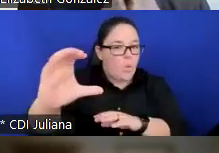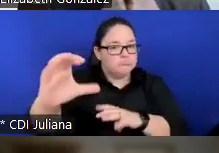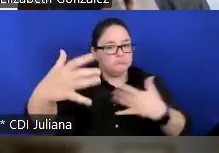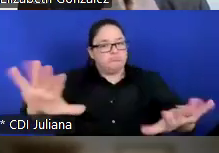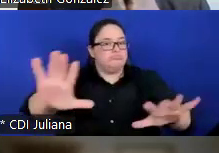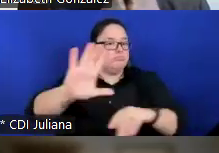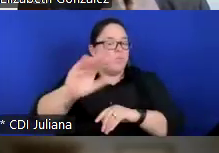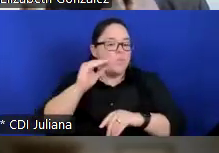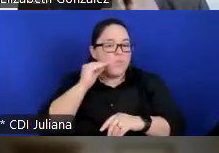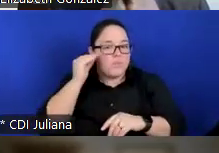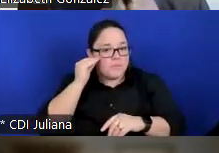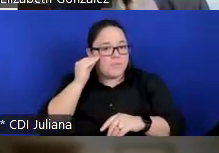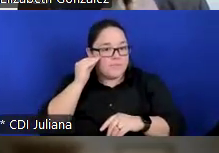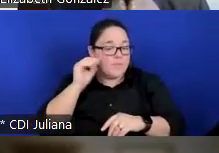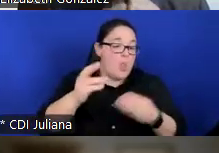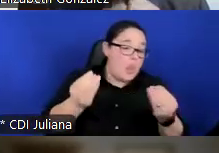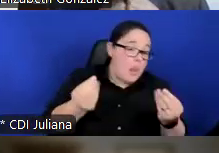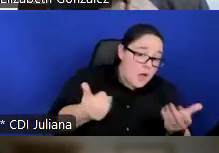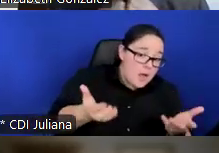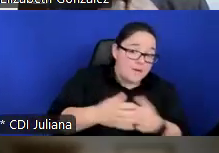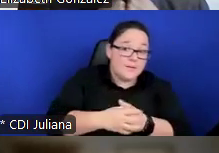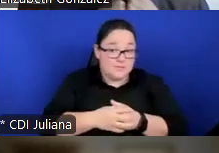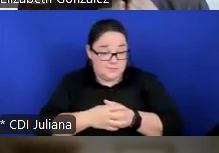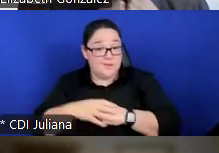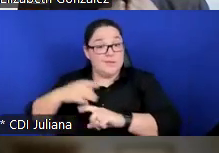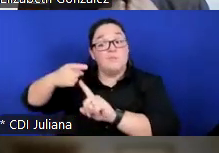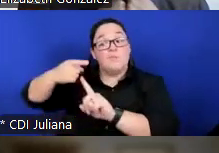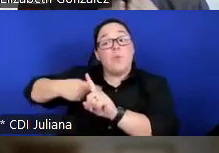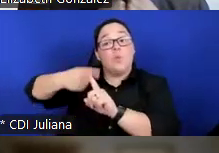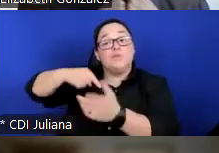Mortgage debt is not forgiven in a bankruptcy.